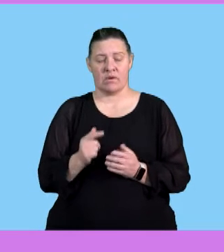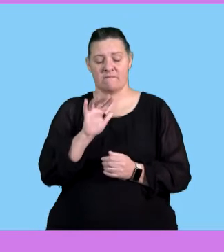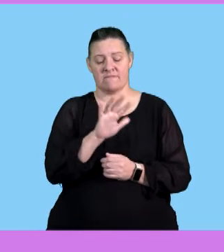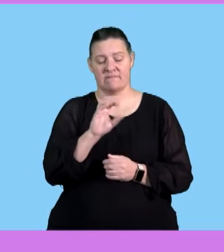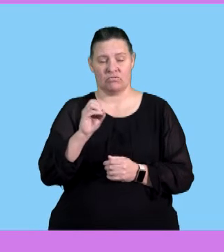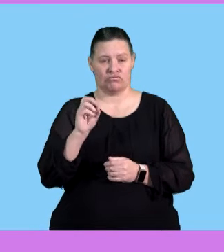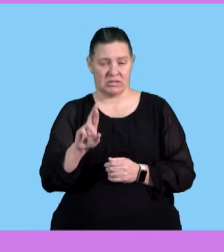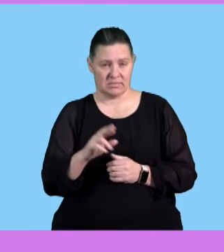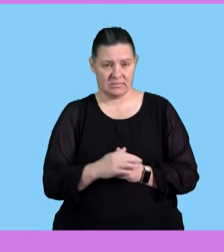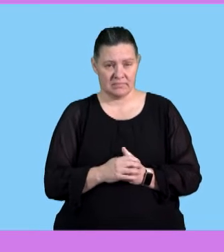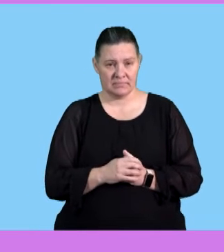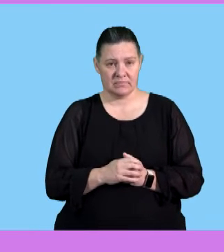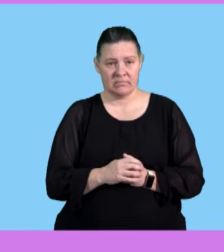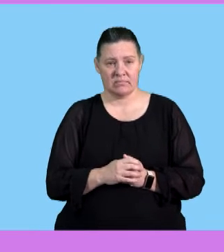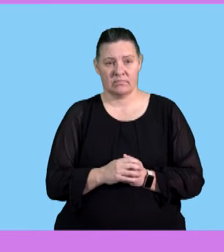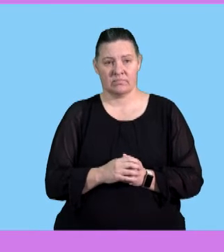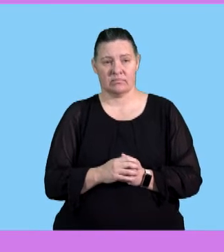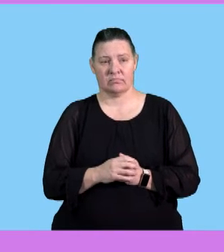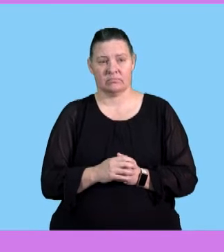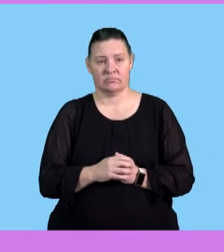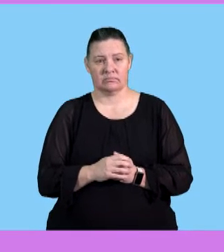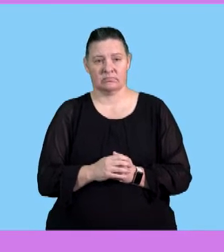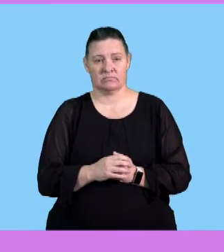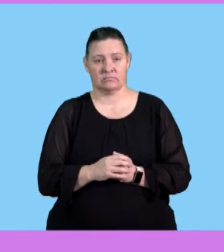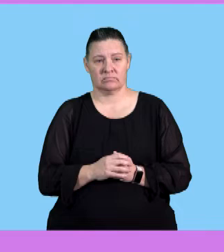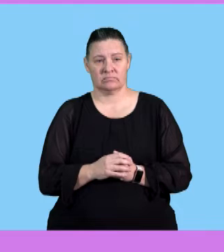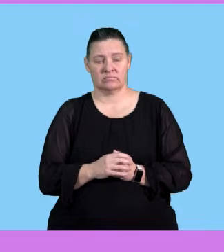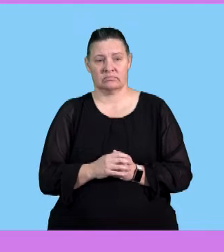And that is 500.